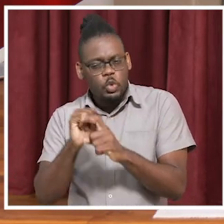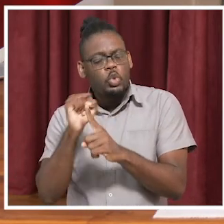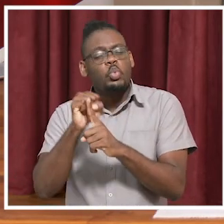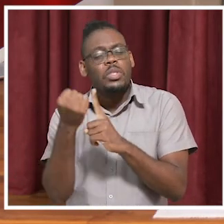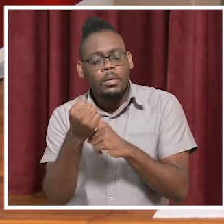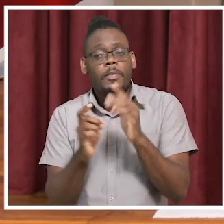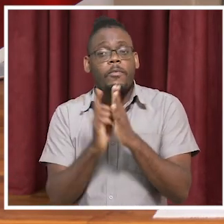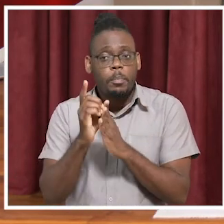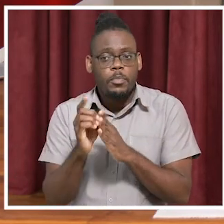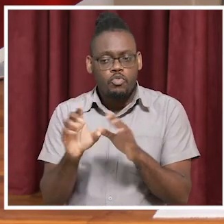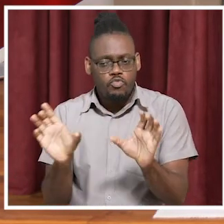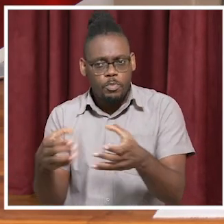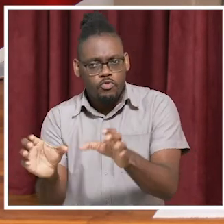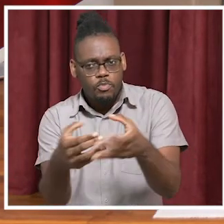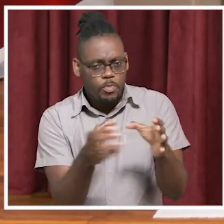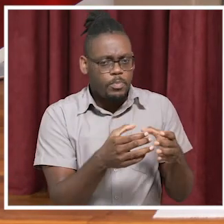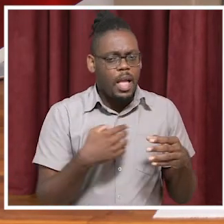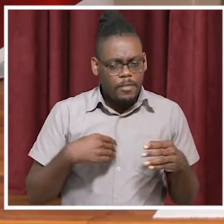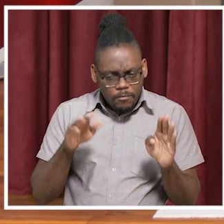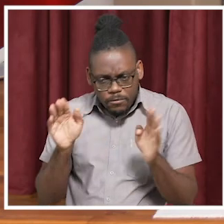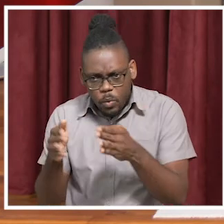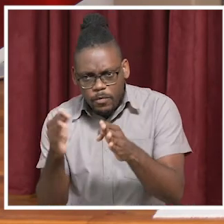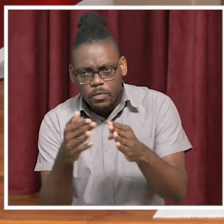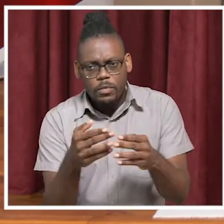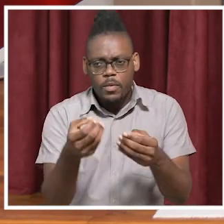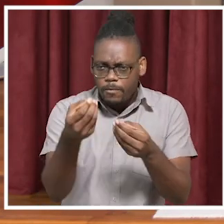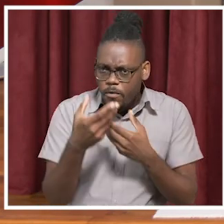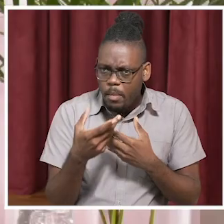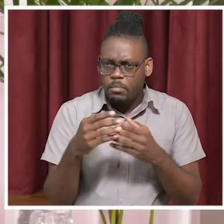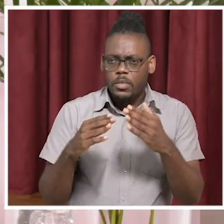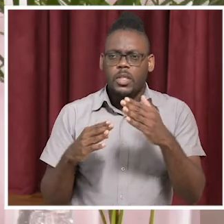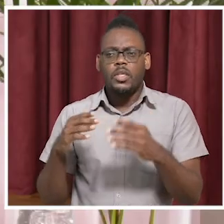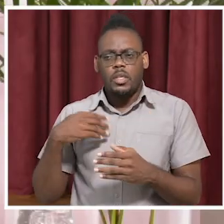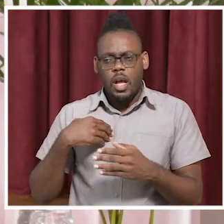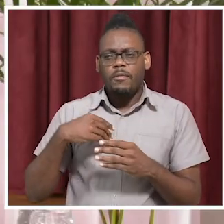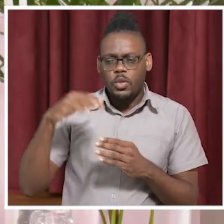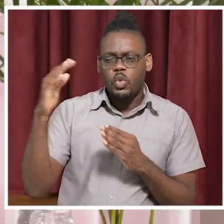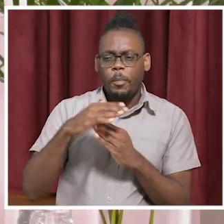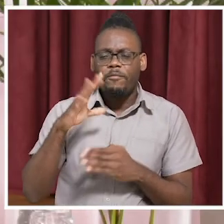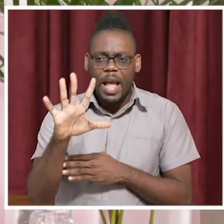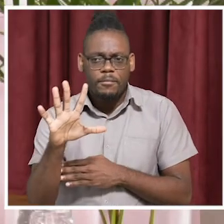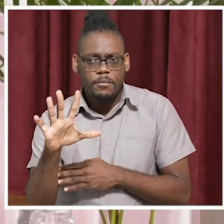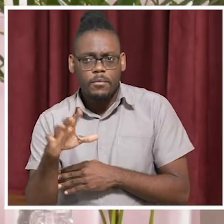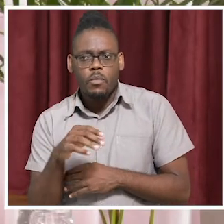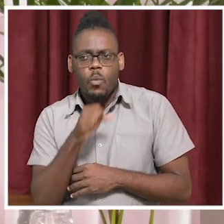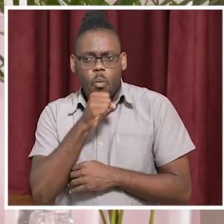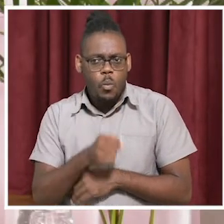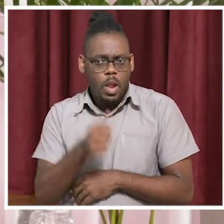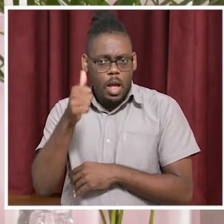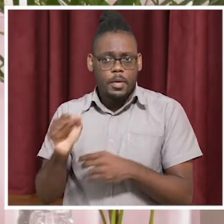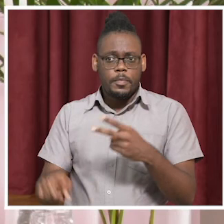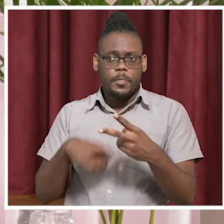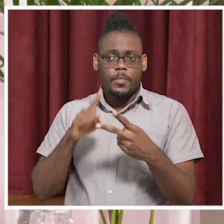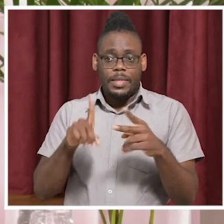your top five? So what target group, top three mainly, the elderly, right, disabled, and the